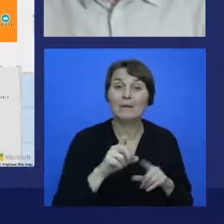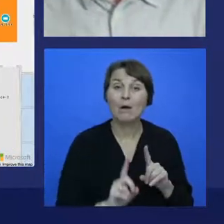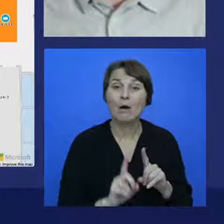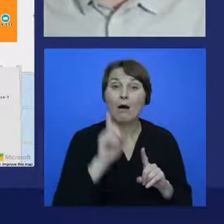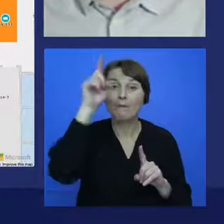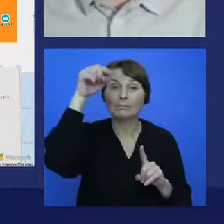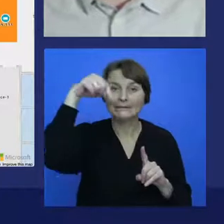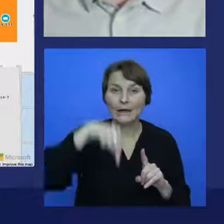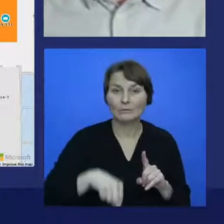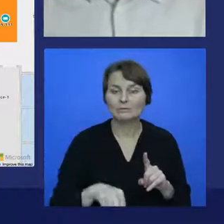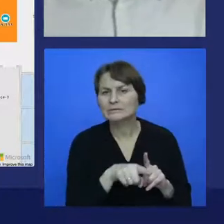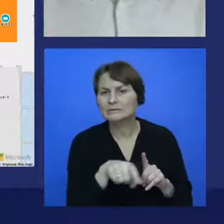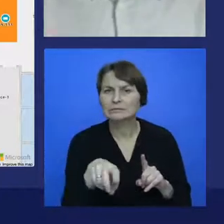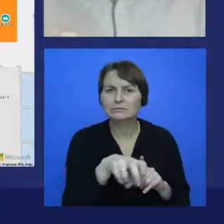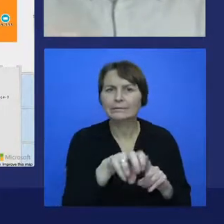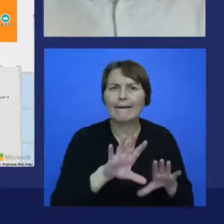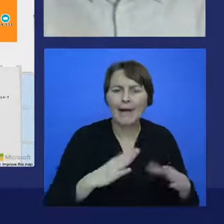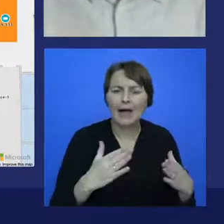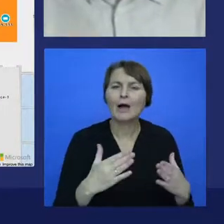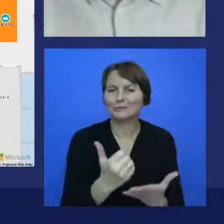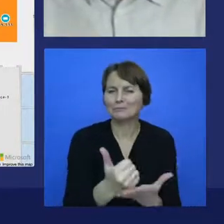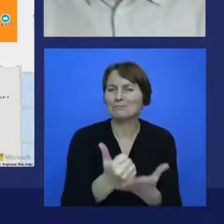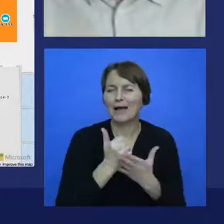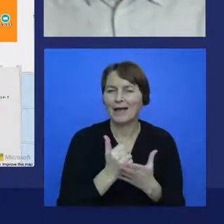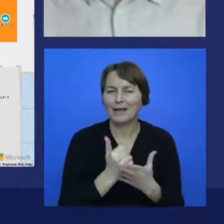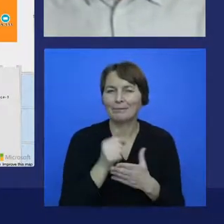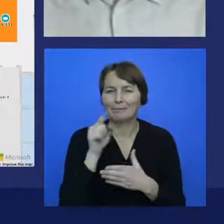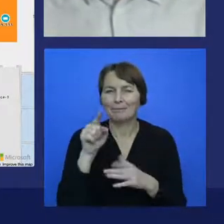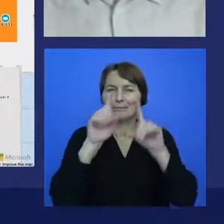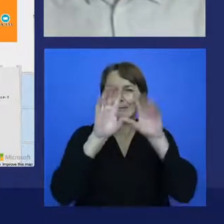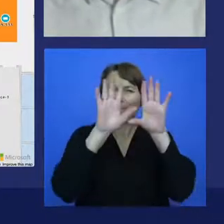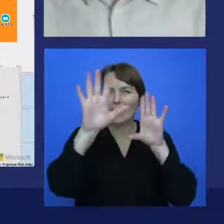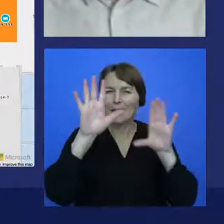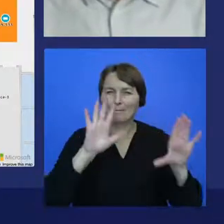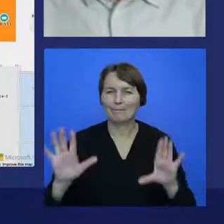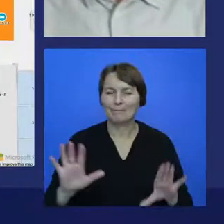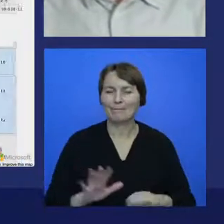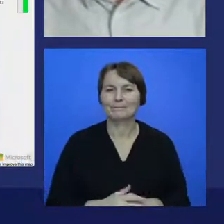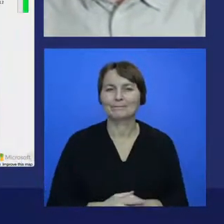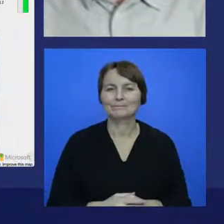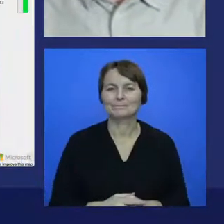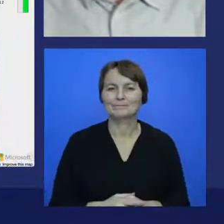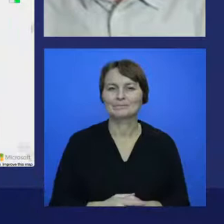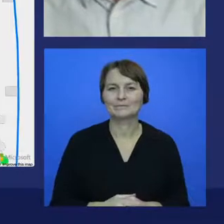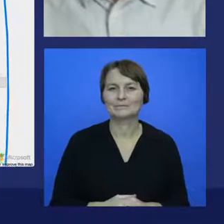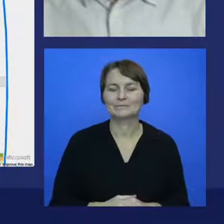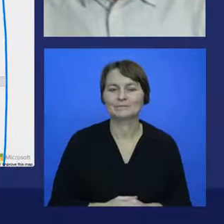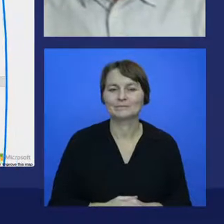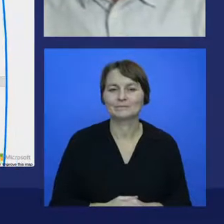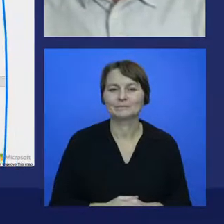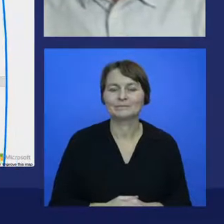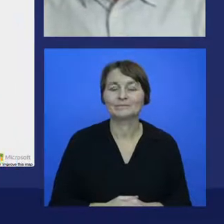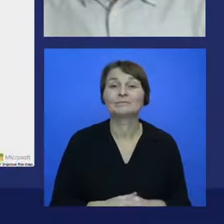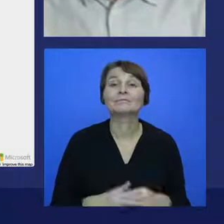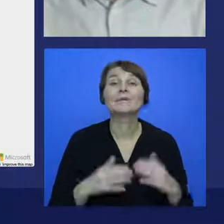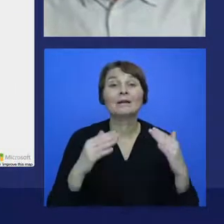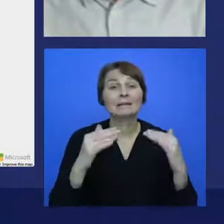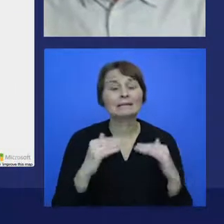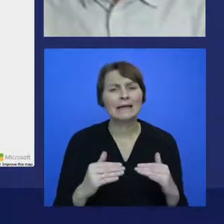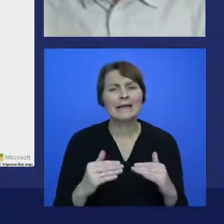that I'm looking at. And this idea then led to a discussion on